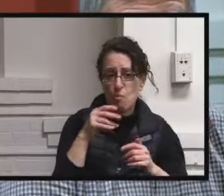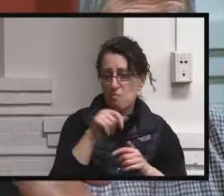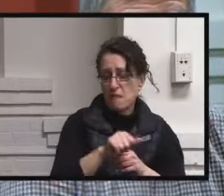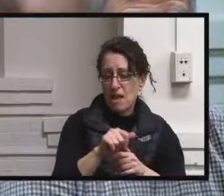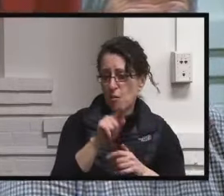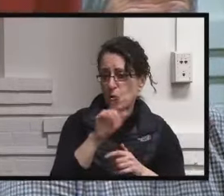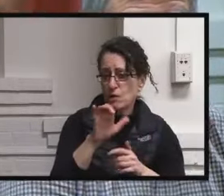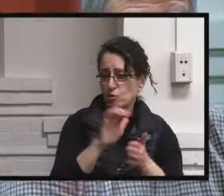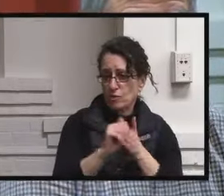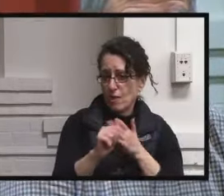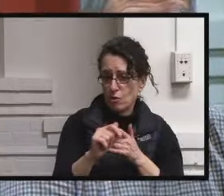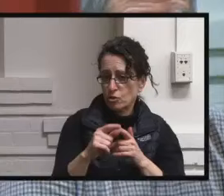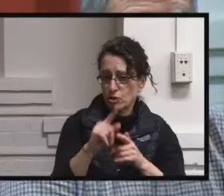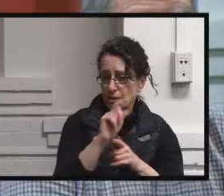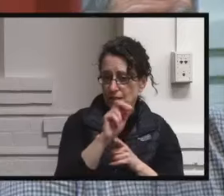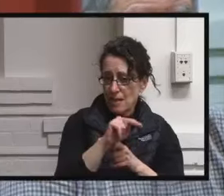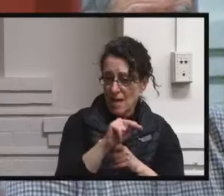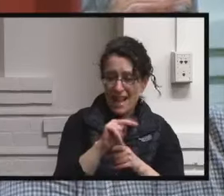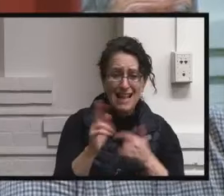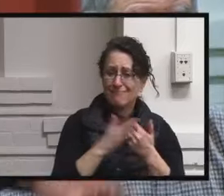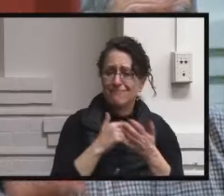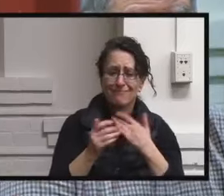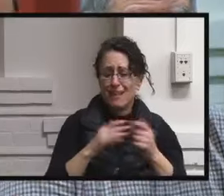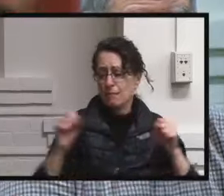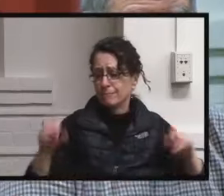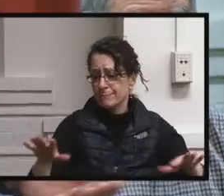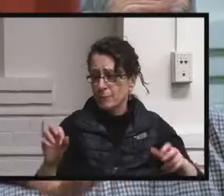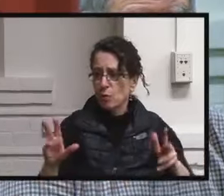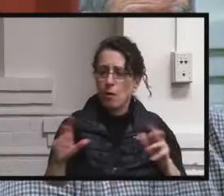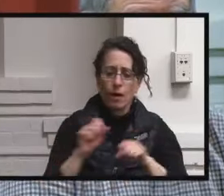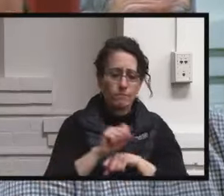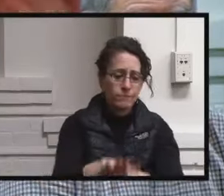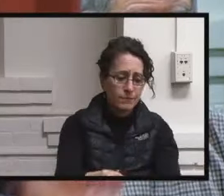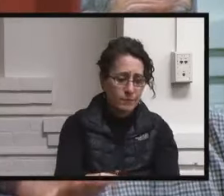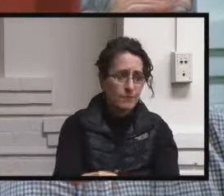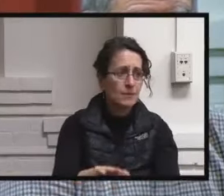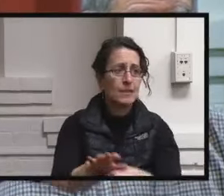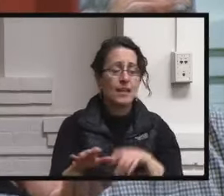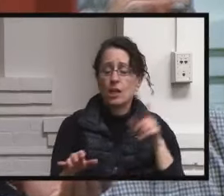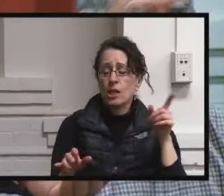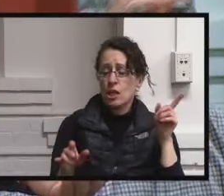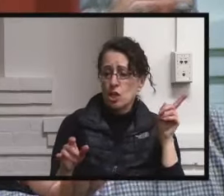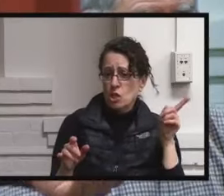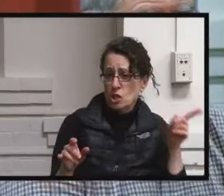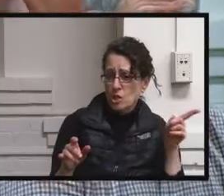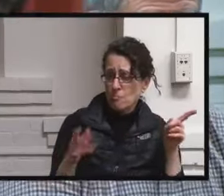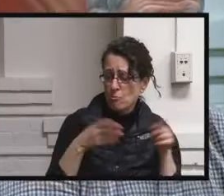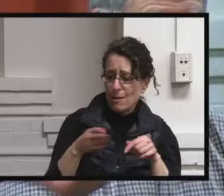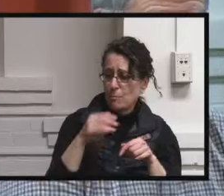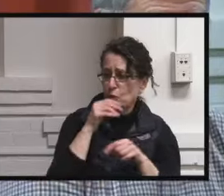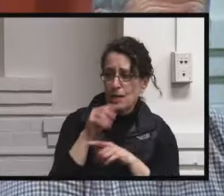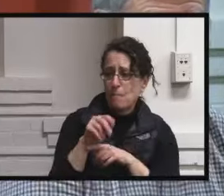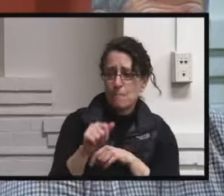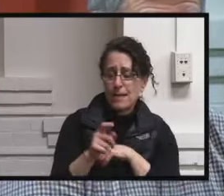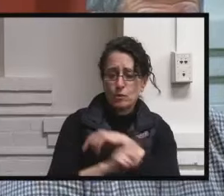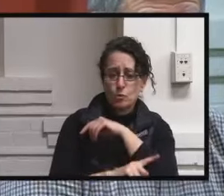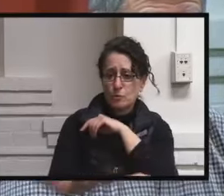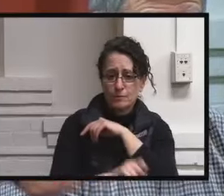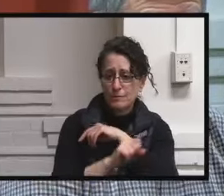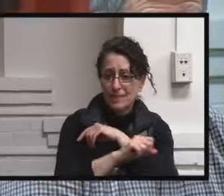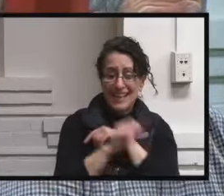whether it's single stream or dual stream. In your case, you're not paying for it to be thrown away if you go single